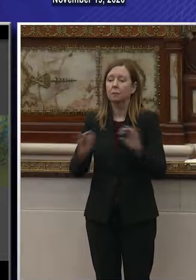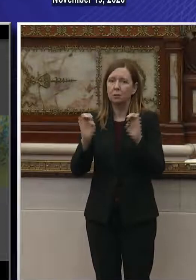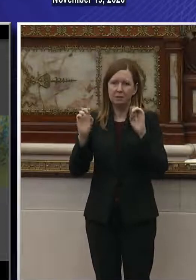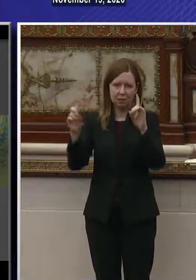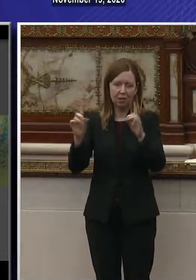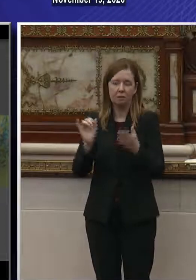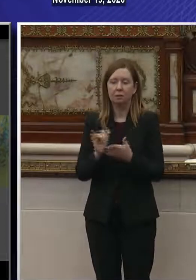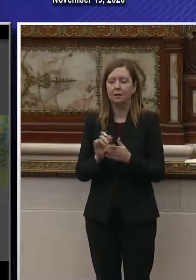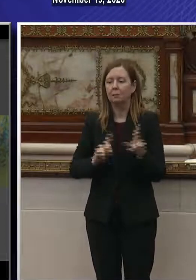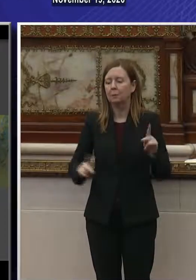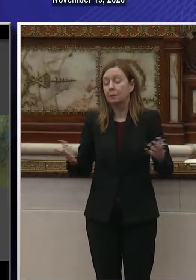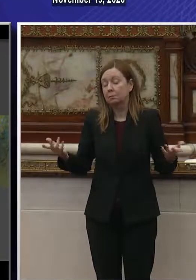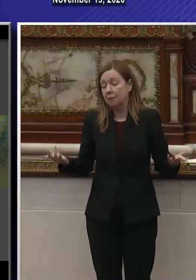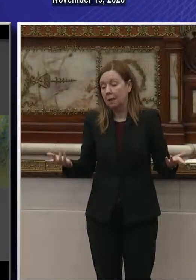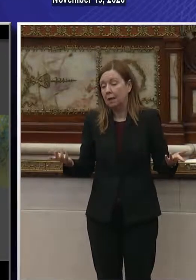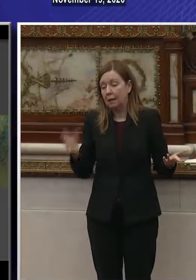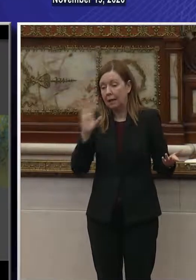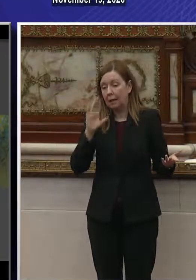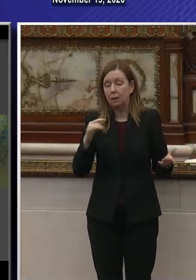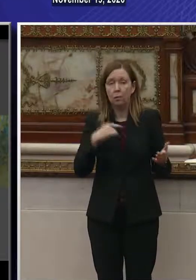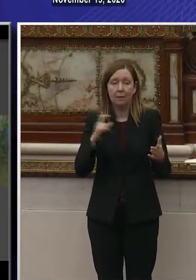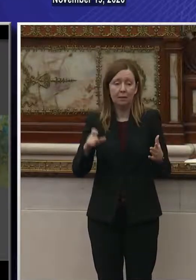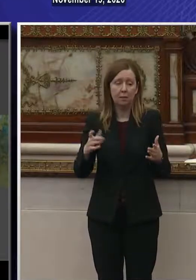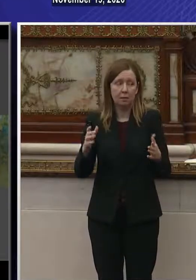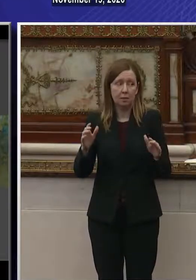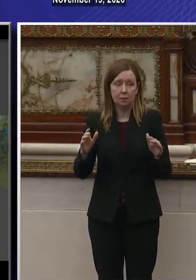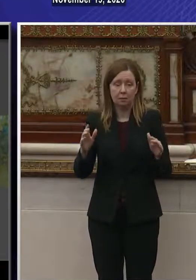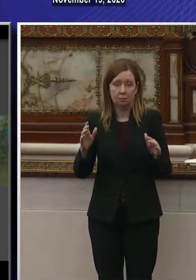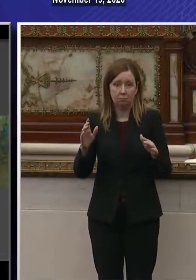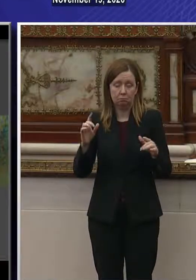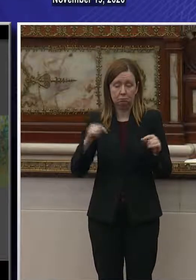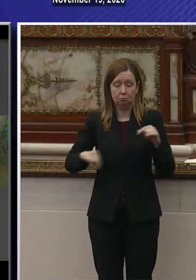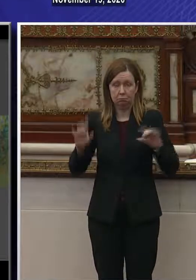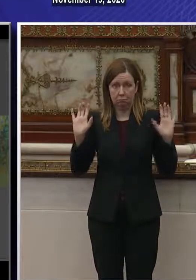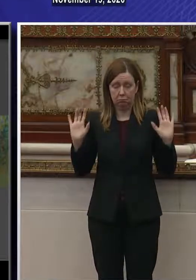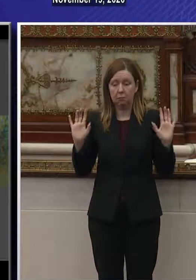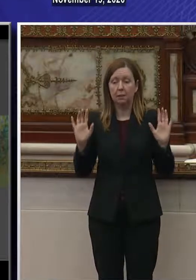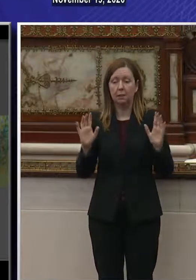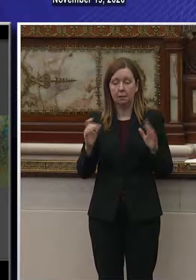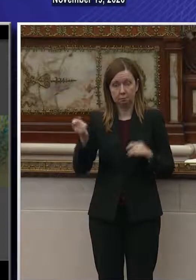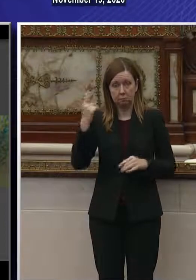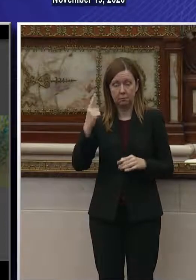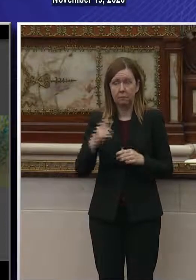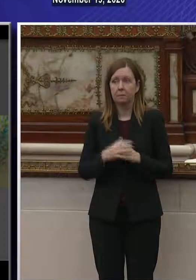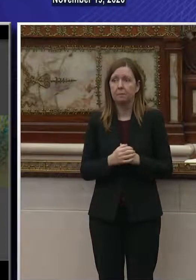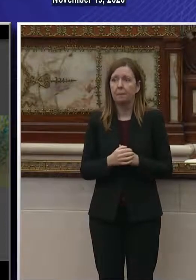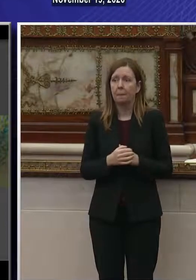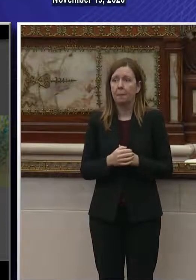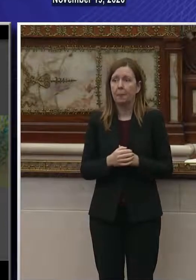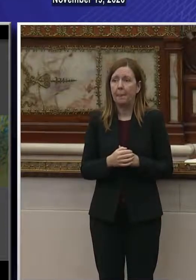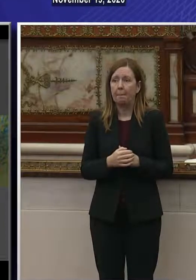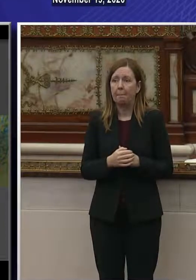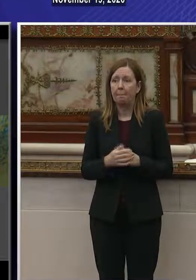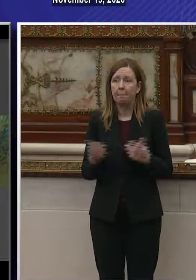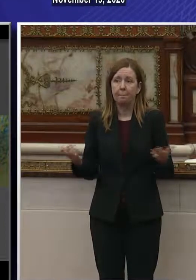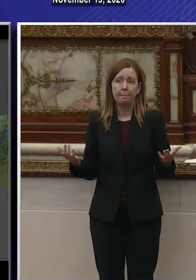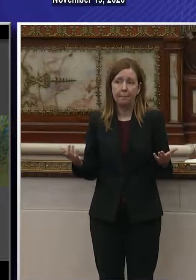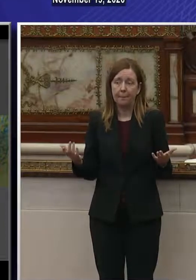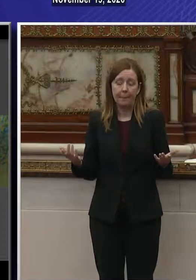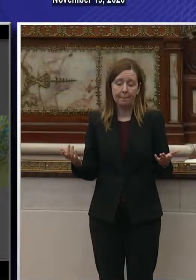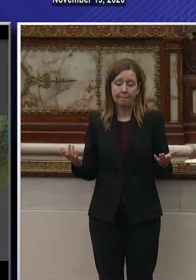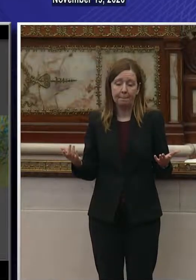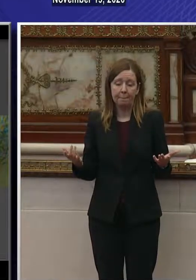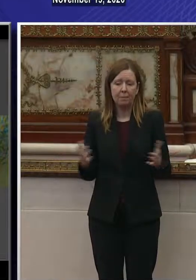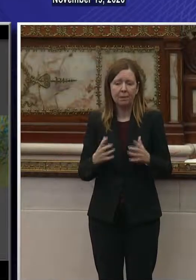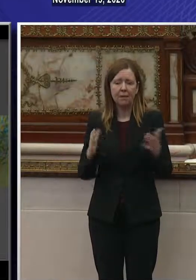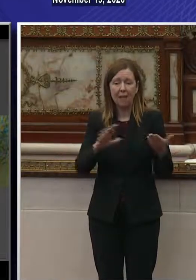so that people, because, you know, I think we have to take a step back and appreciate that. Do we even know, in a lot of communities,